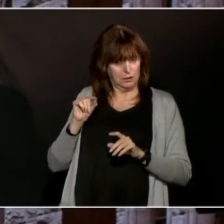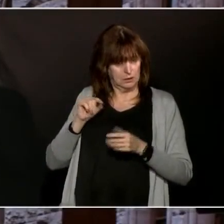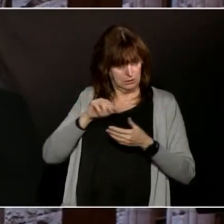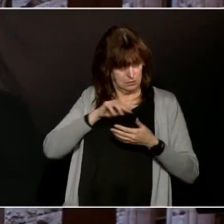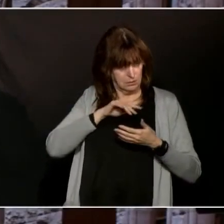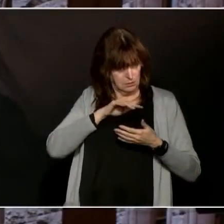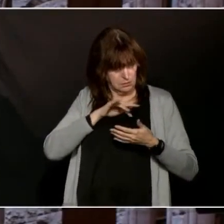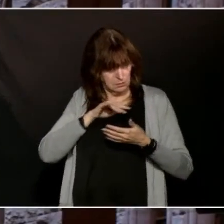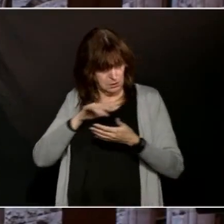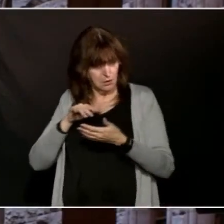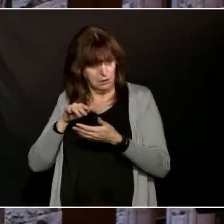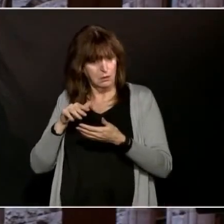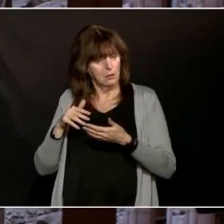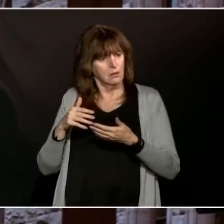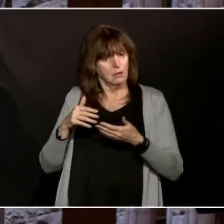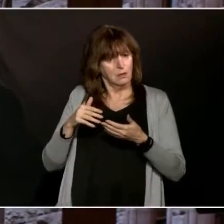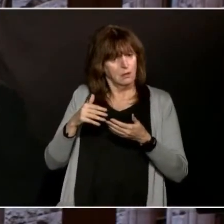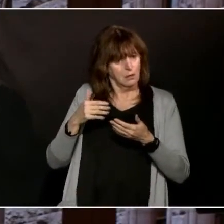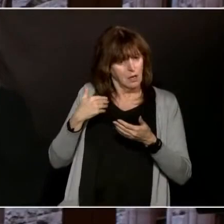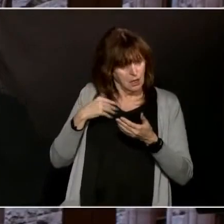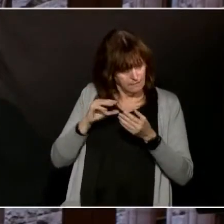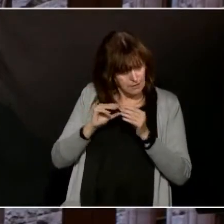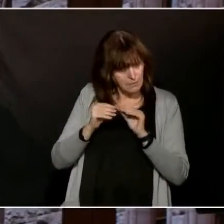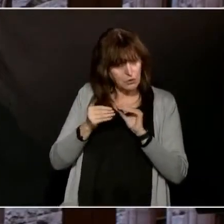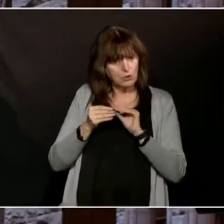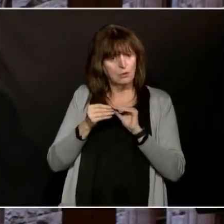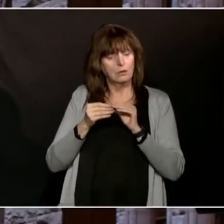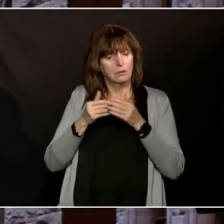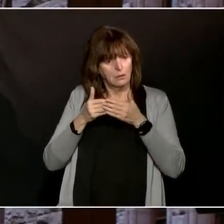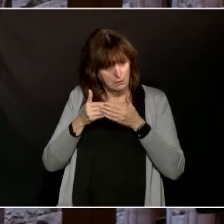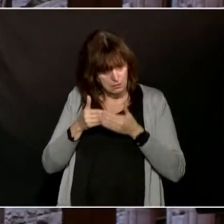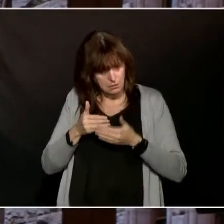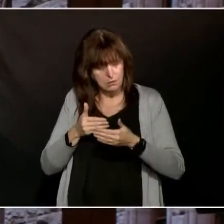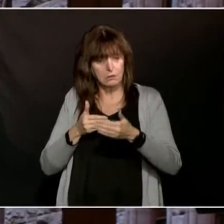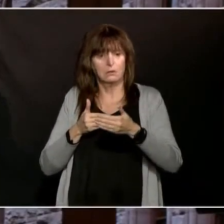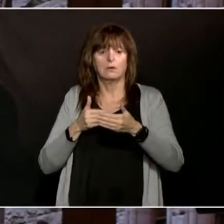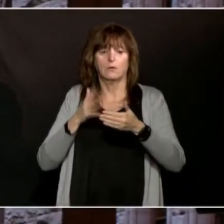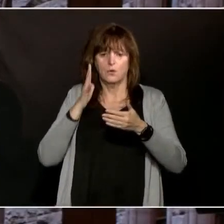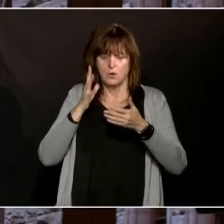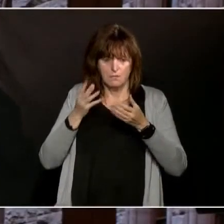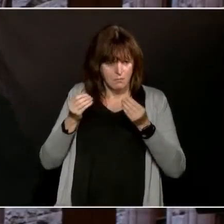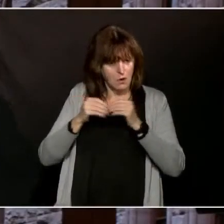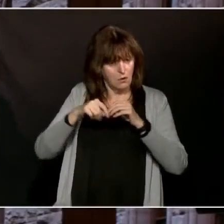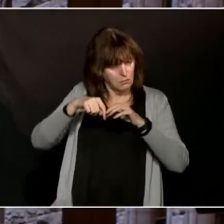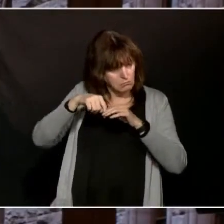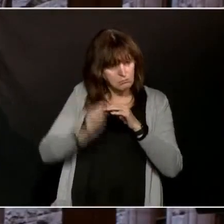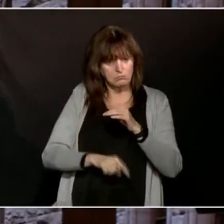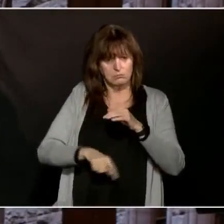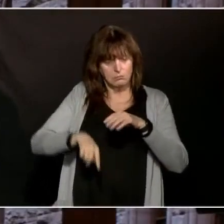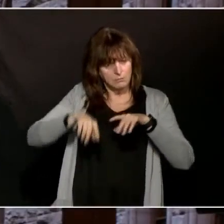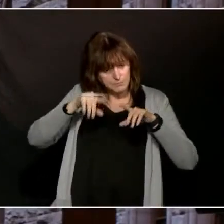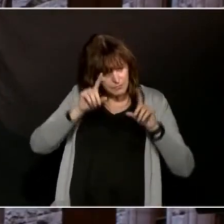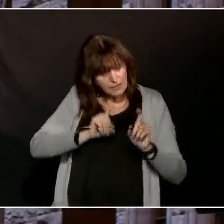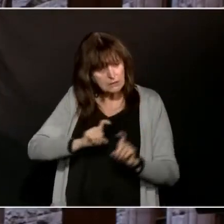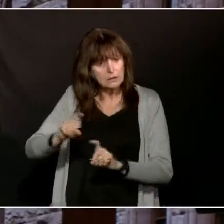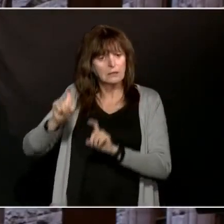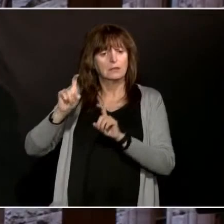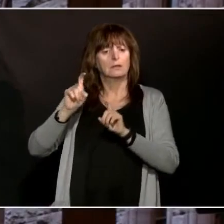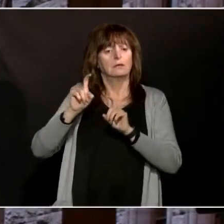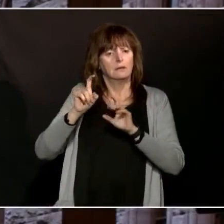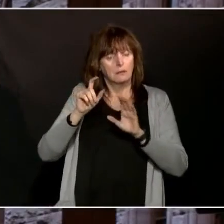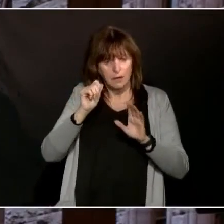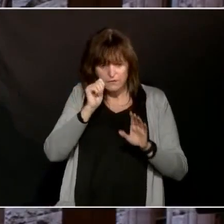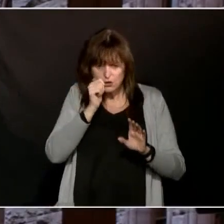Dr. Allen and the team will be testing every positive case. And so that means we will get almost a regular update of what that